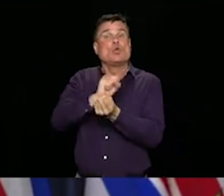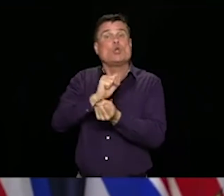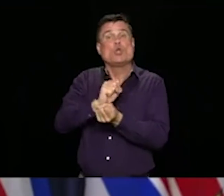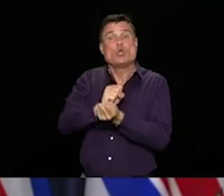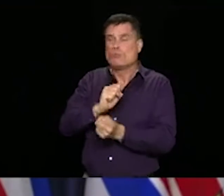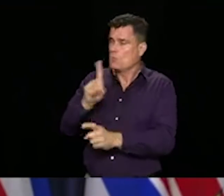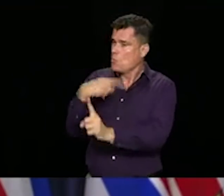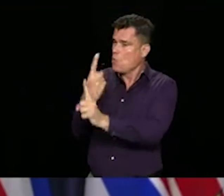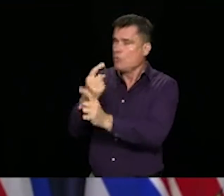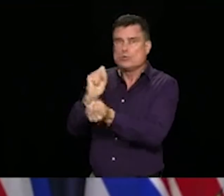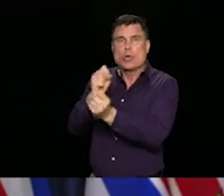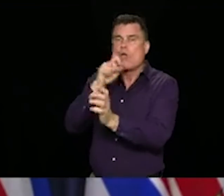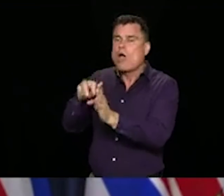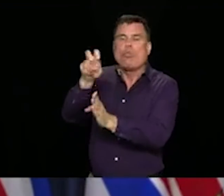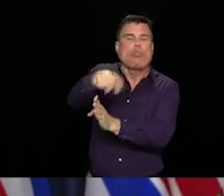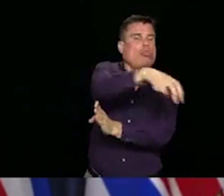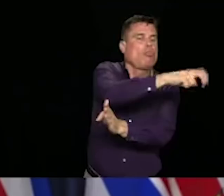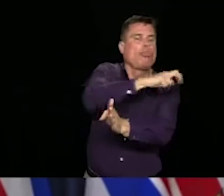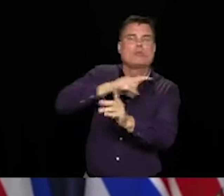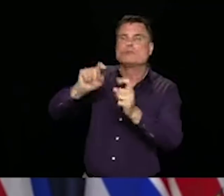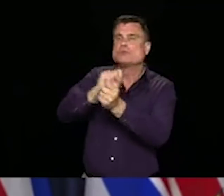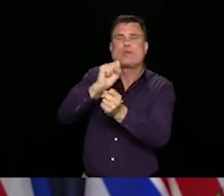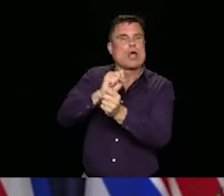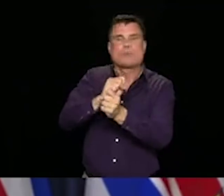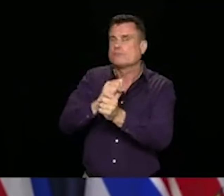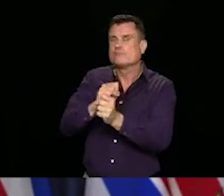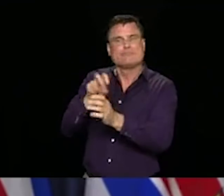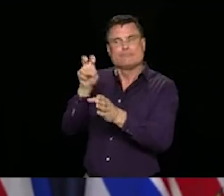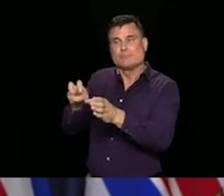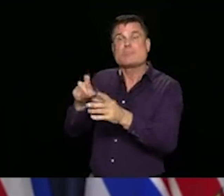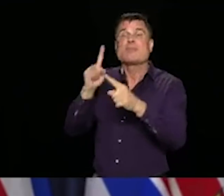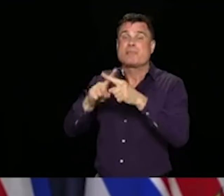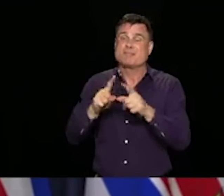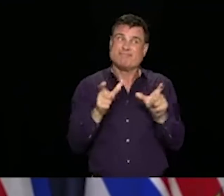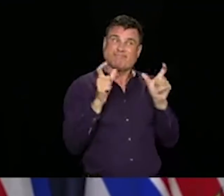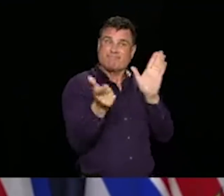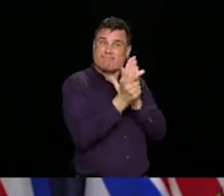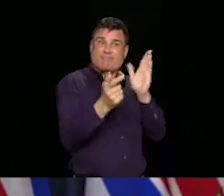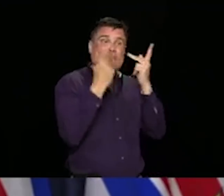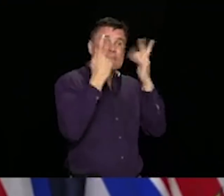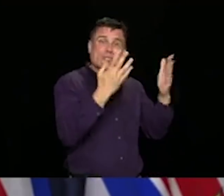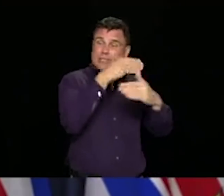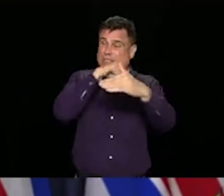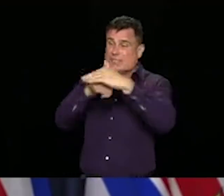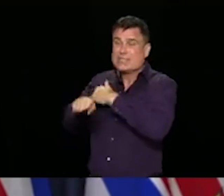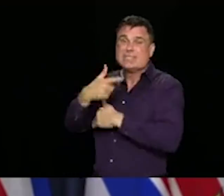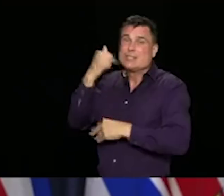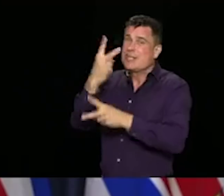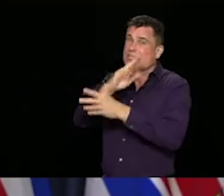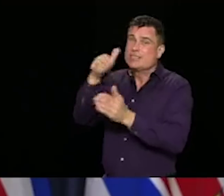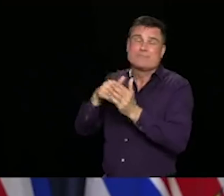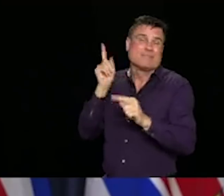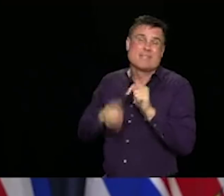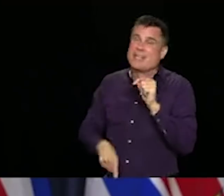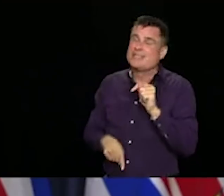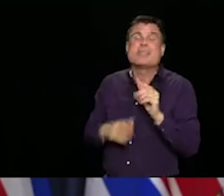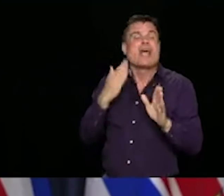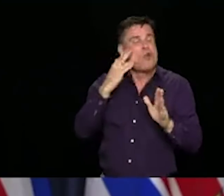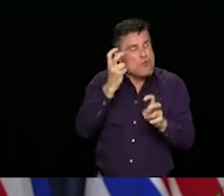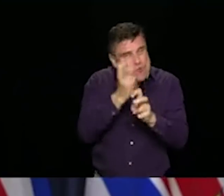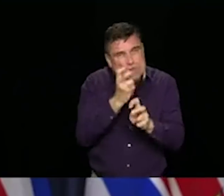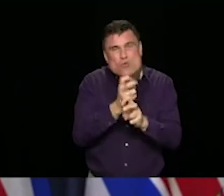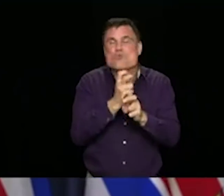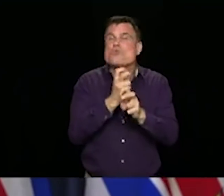visit in long-term care and in acute care, why those measures have to continue. It's a very, very difficult situation.